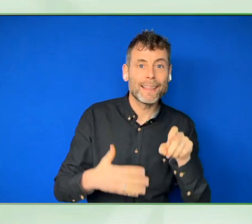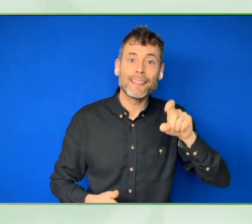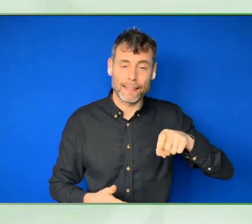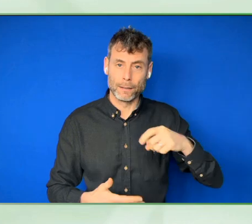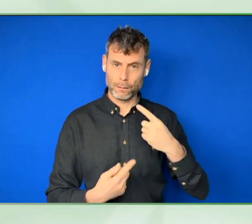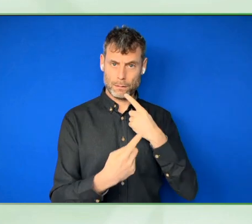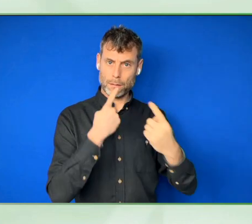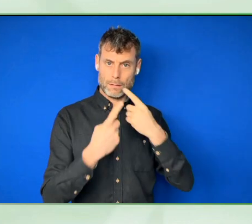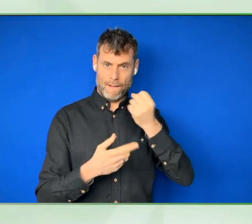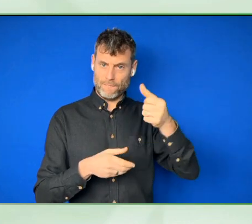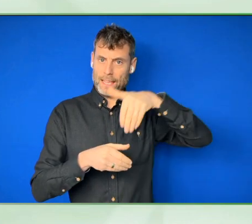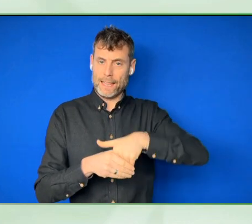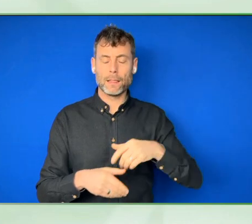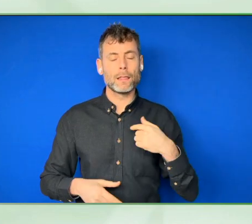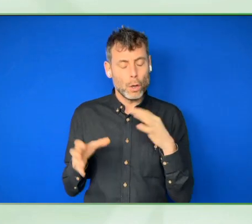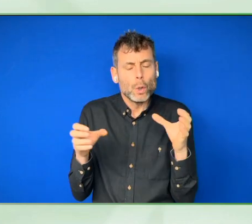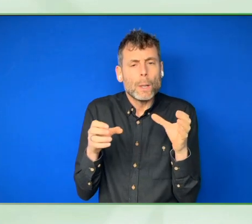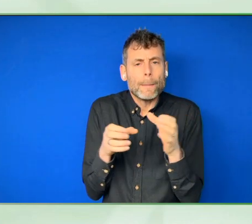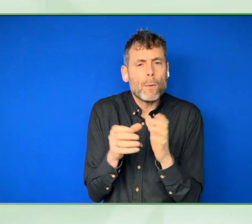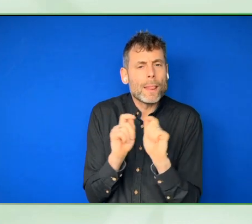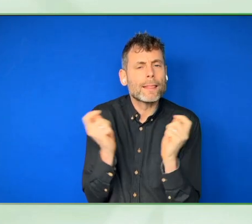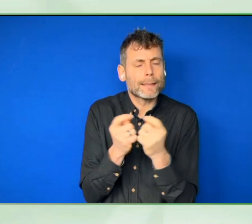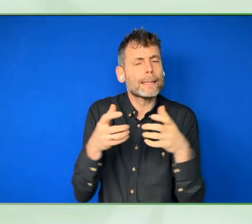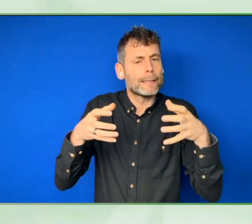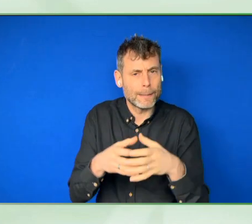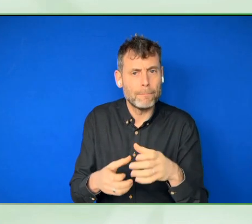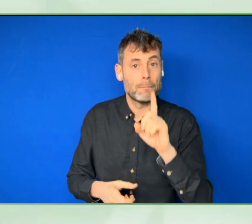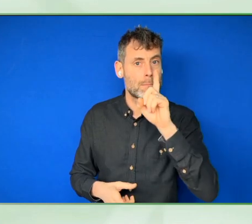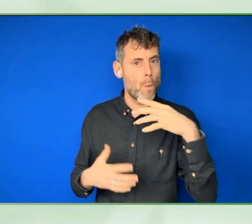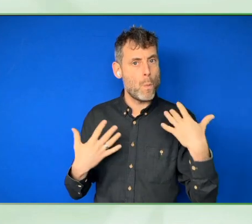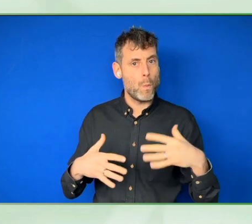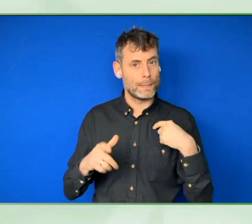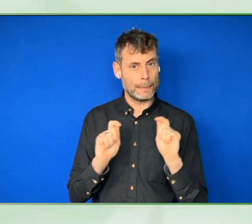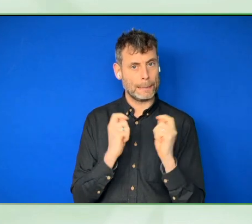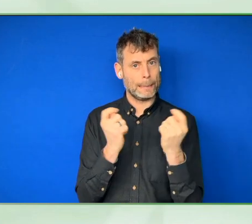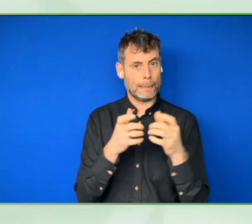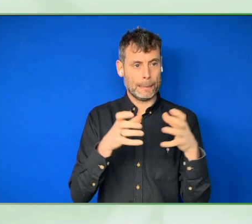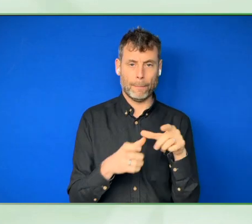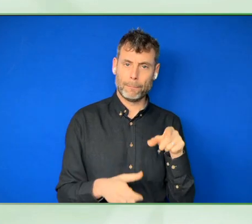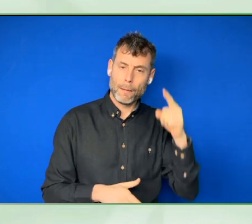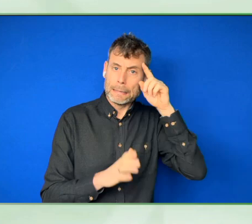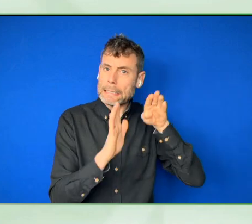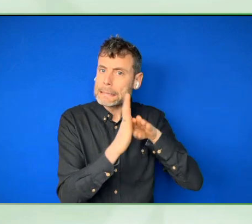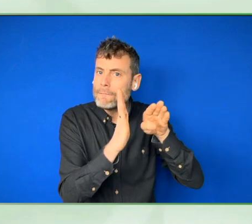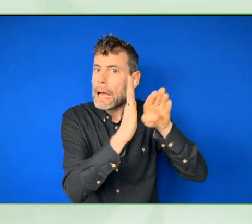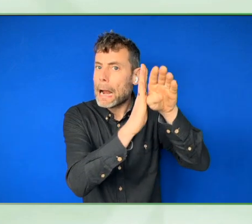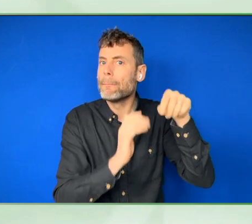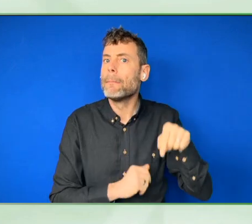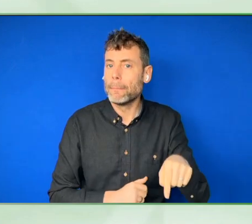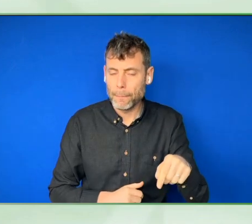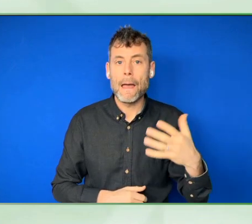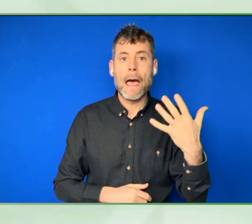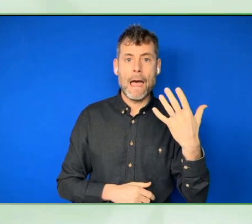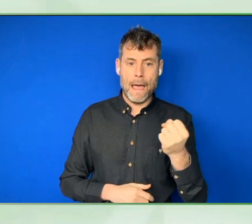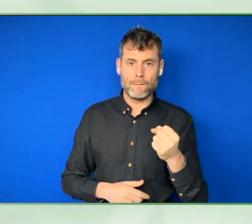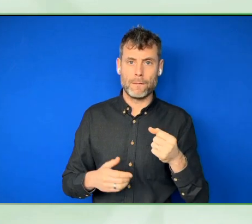we have an incredibly strong development team that we have in-house. We have public health experts, eye health experts that work with